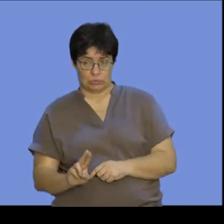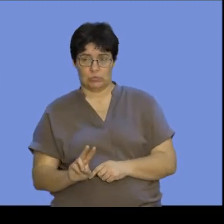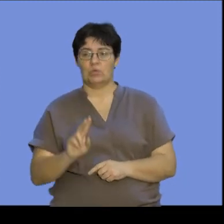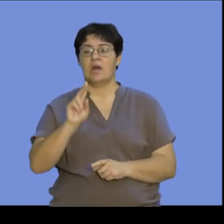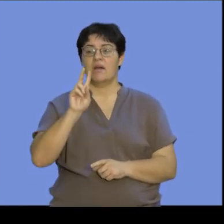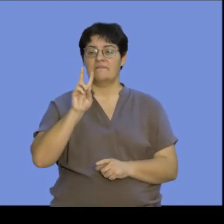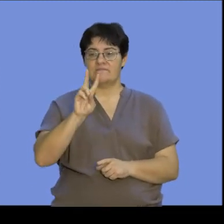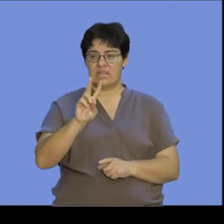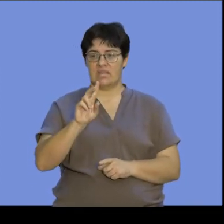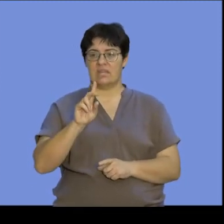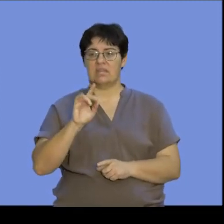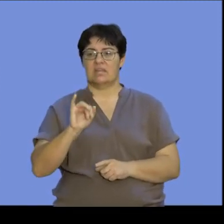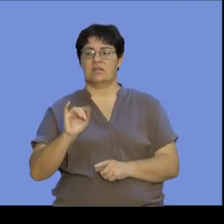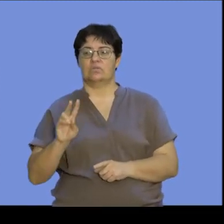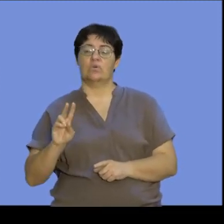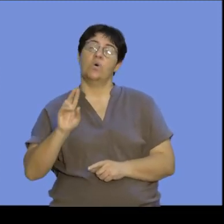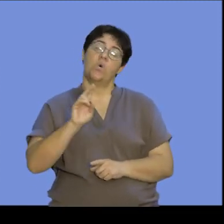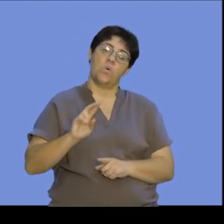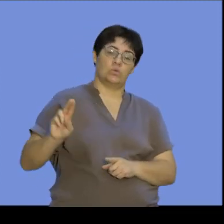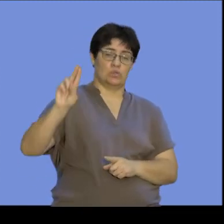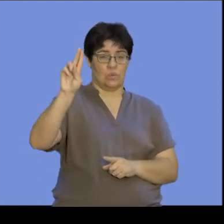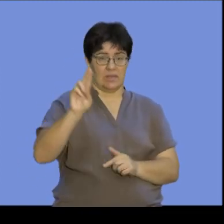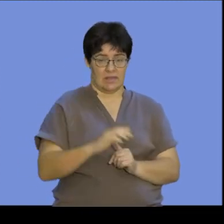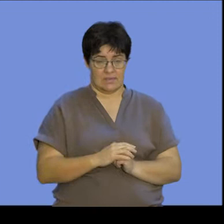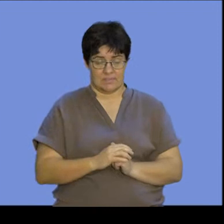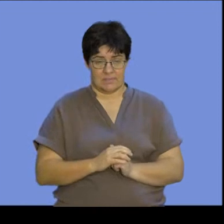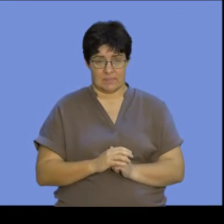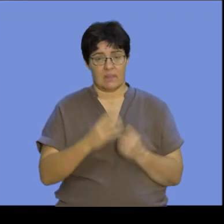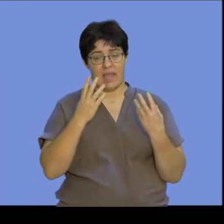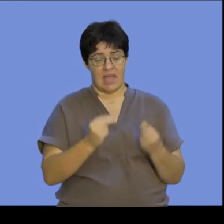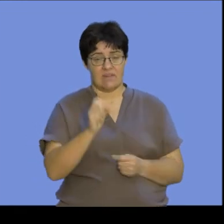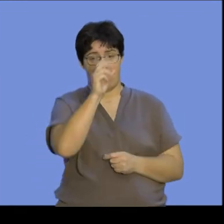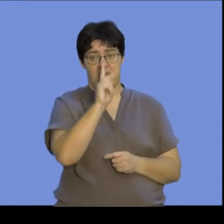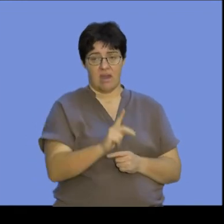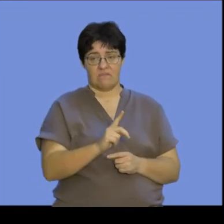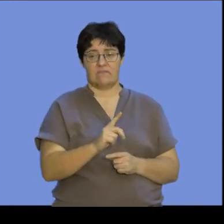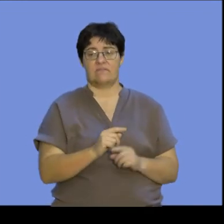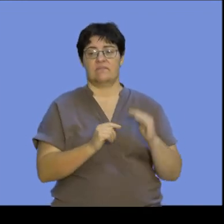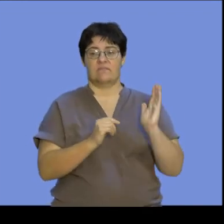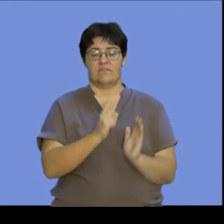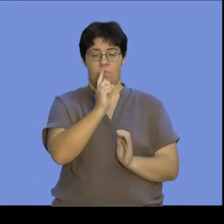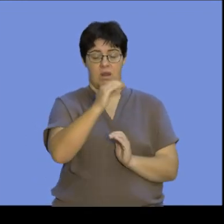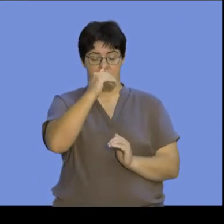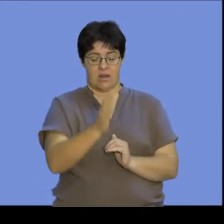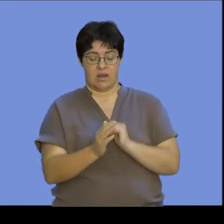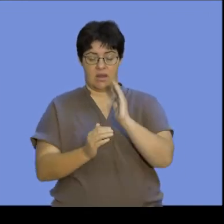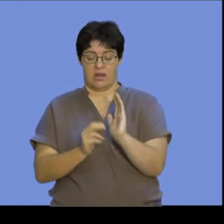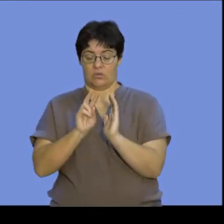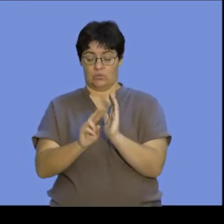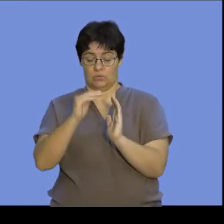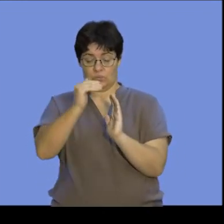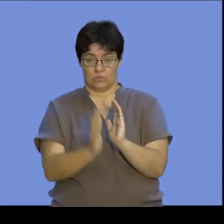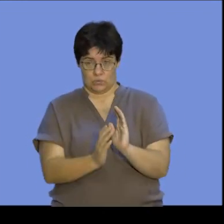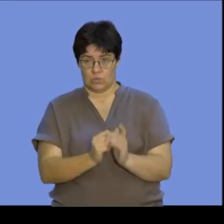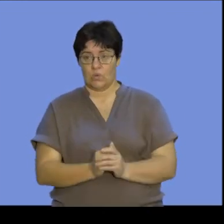squared. We have a half times 1 times 2 plus, and